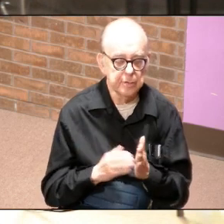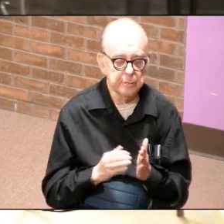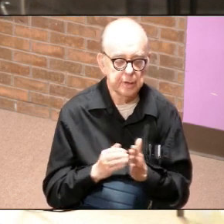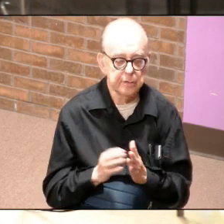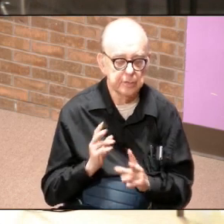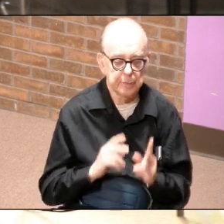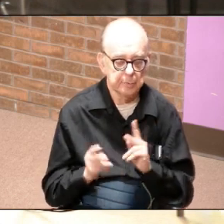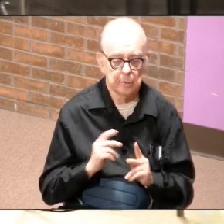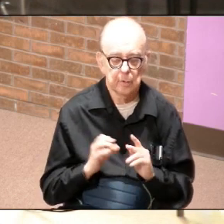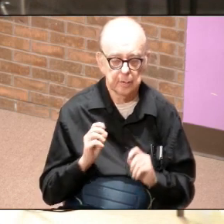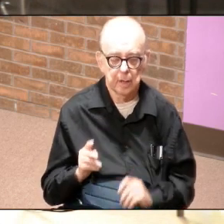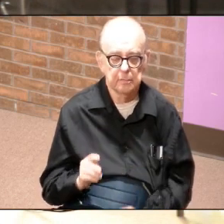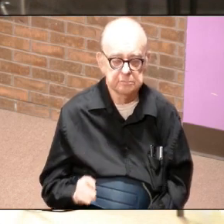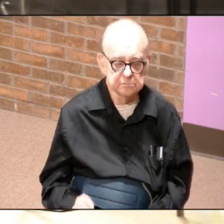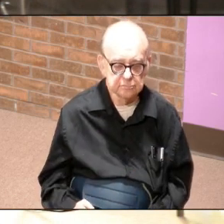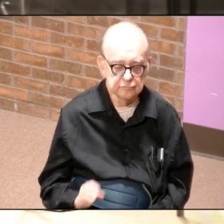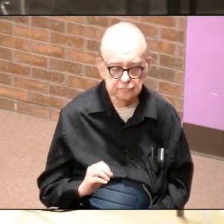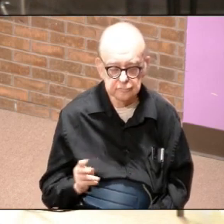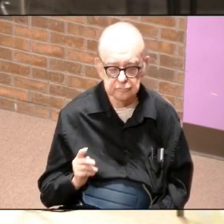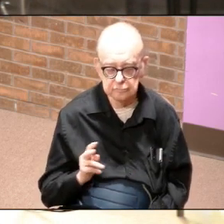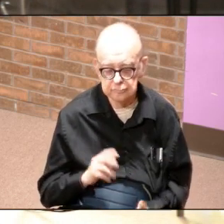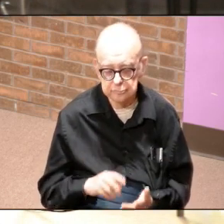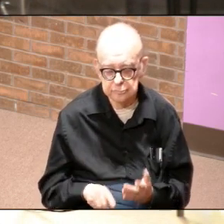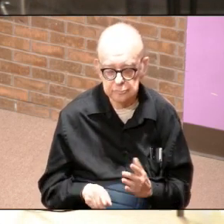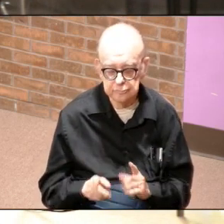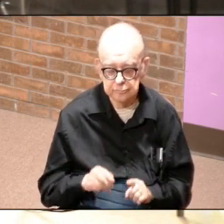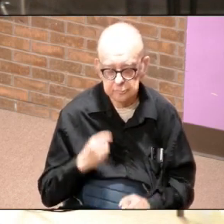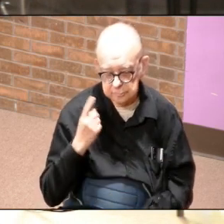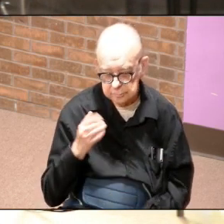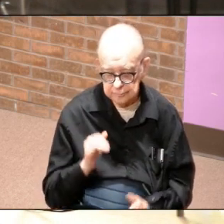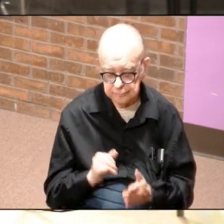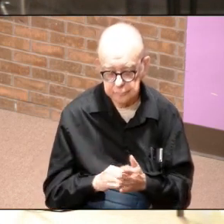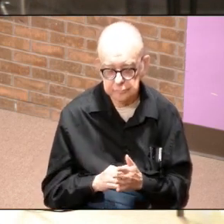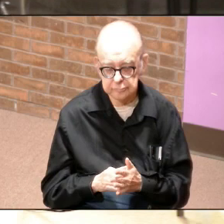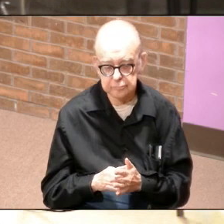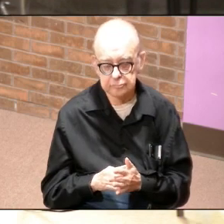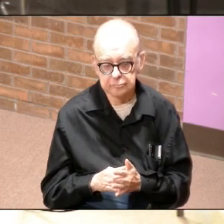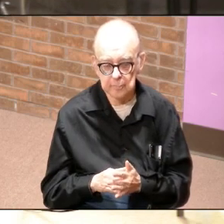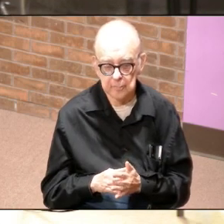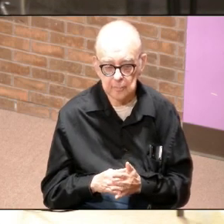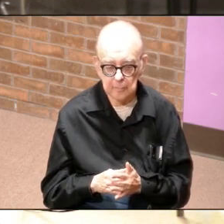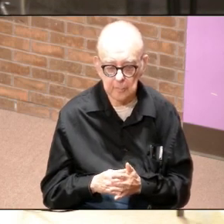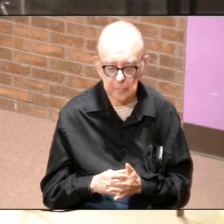Okay? And so when you think about it,